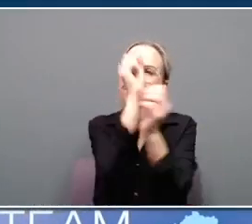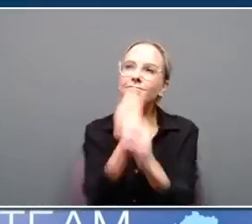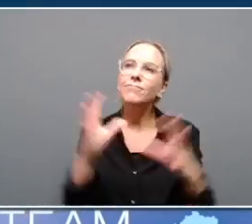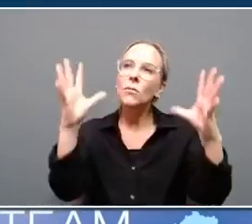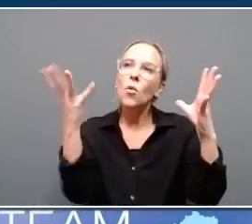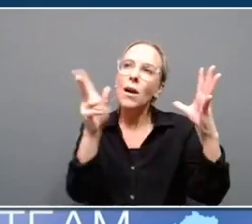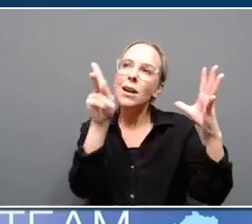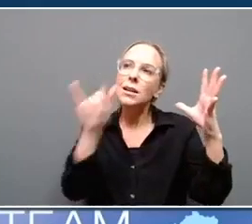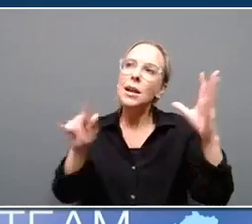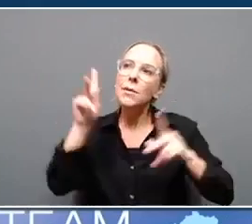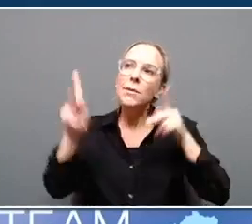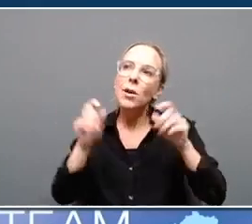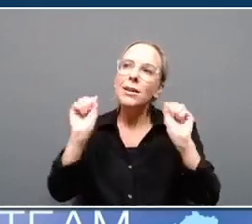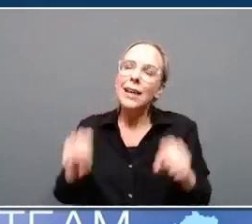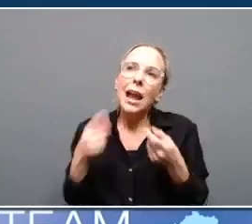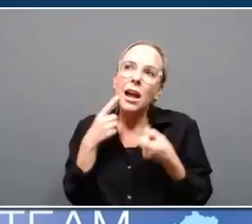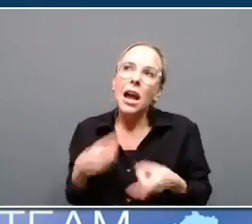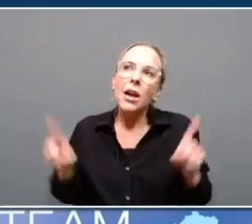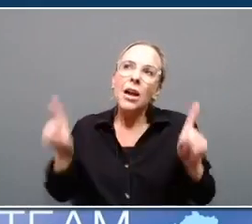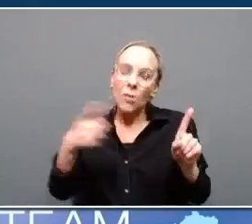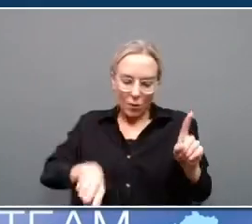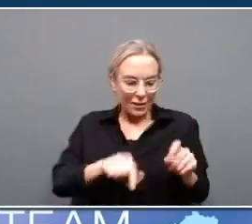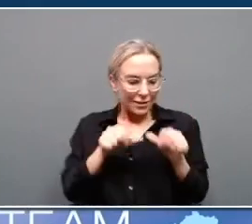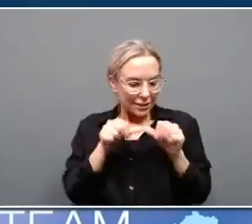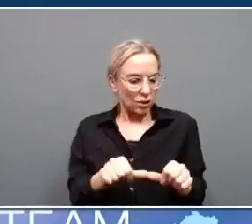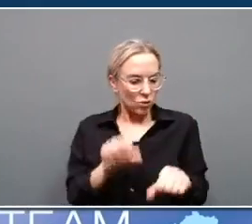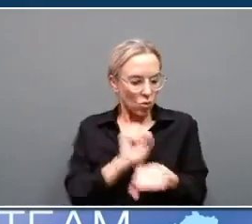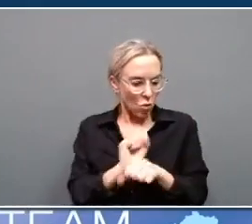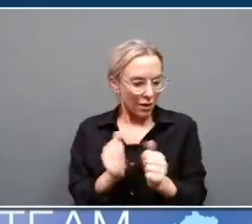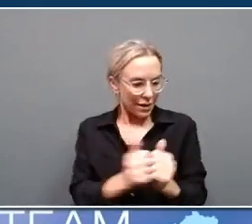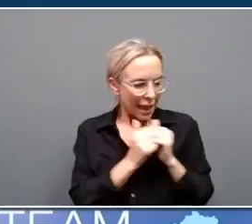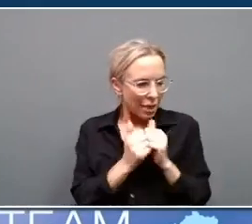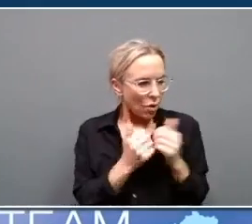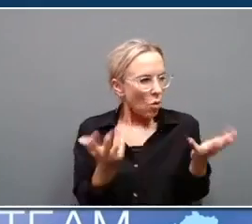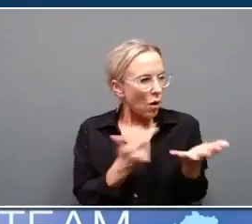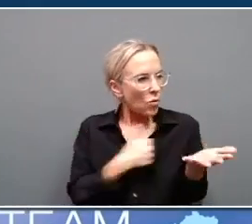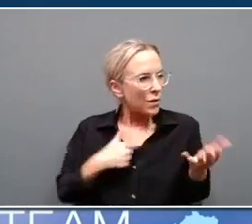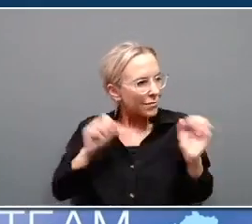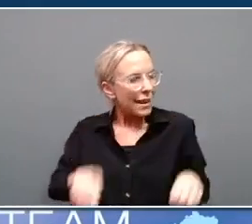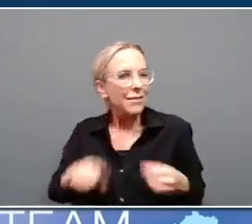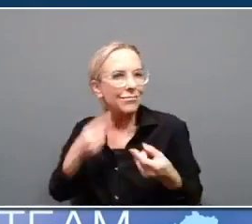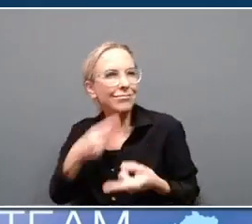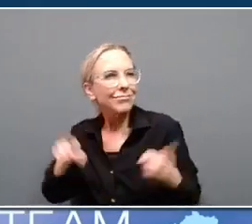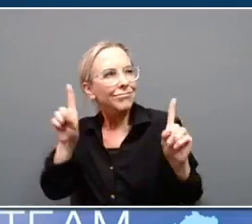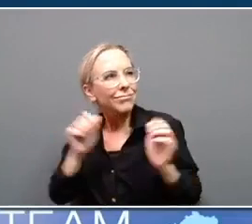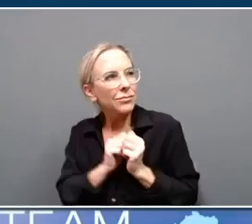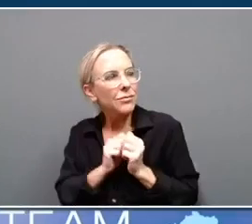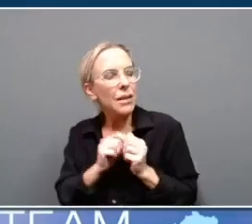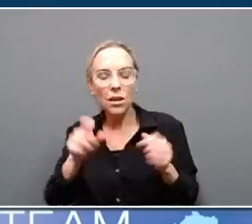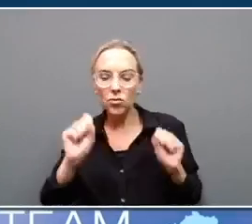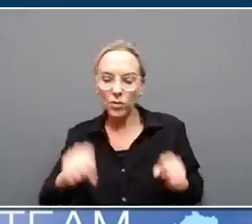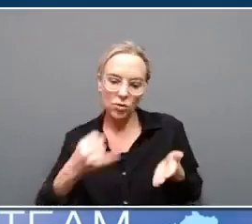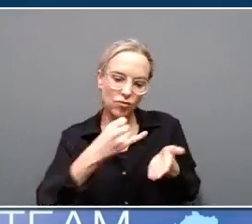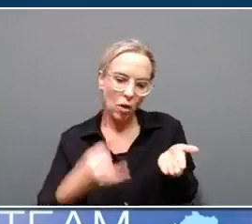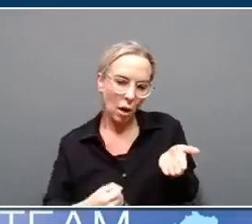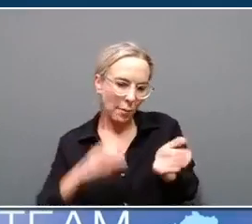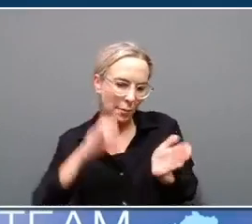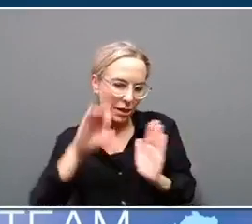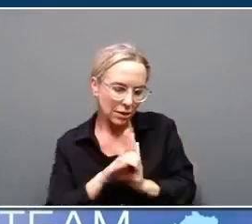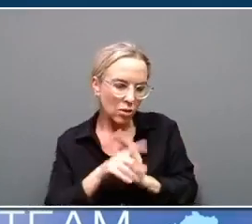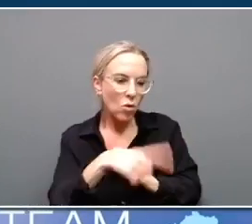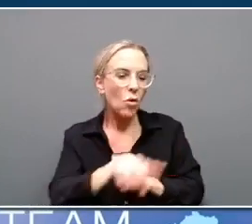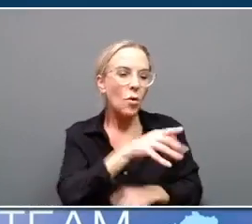the future by continuing to work together. Then draw a picture of that goal. To parents, caregivers, and